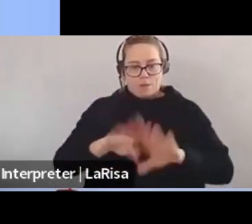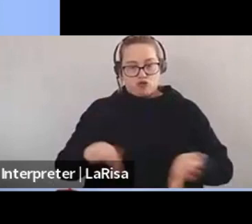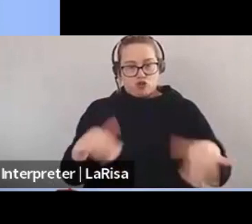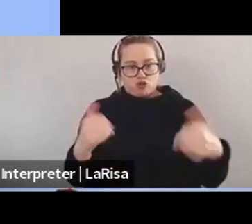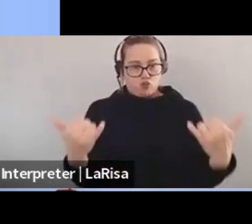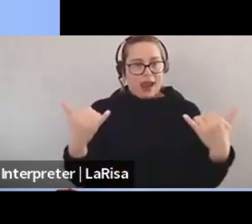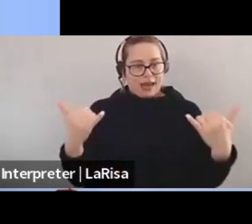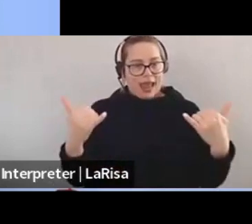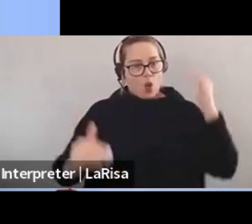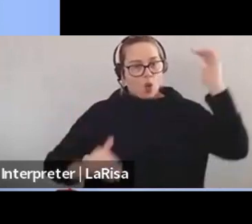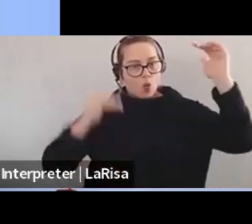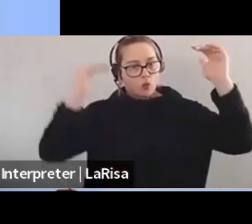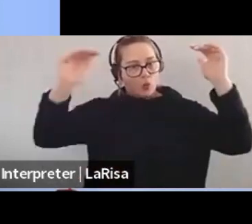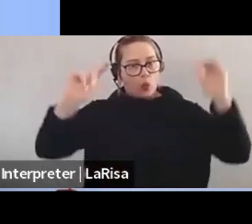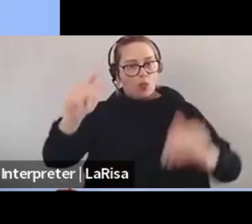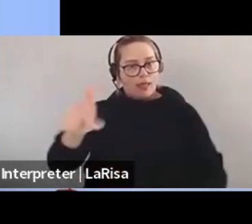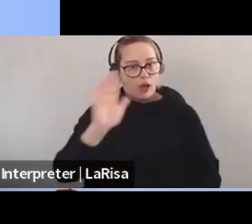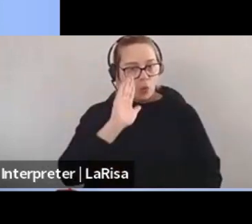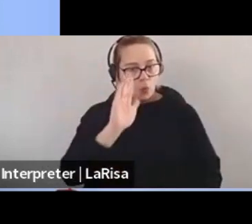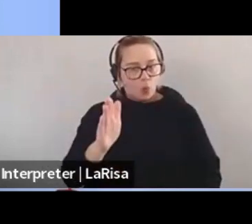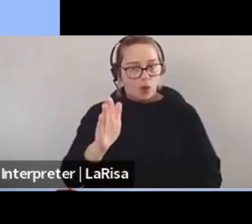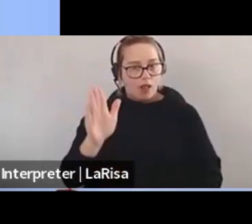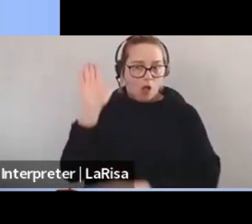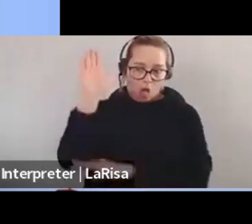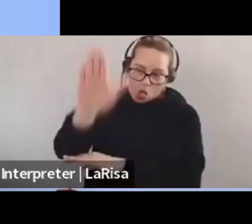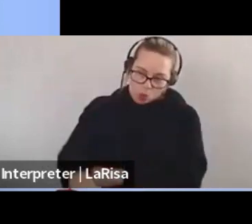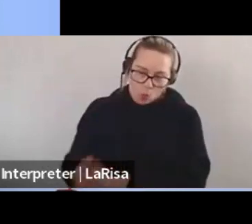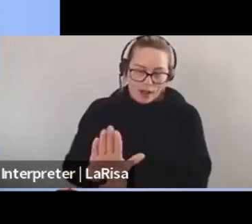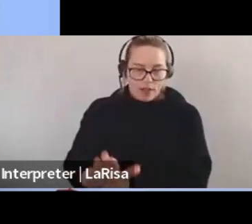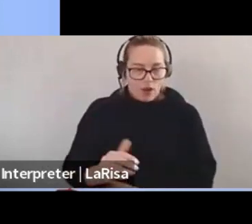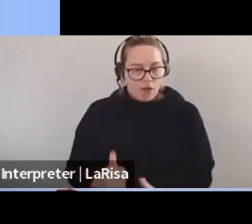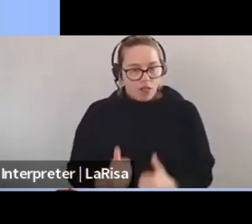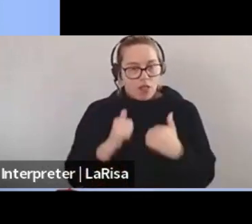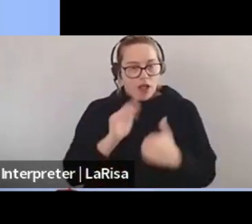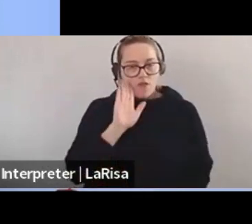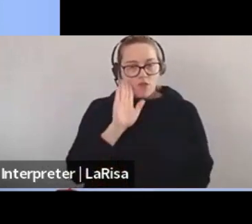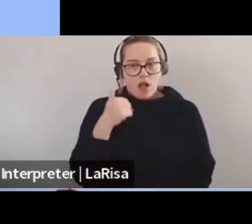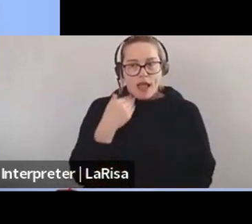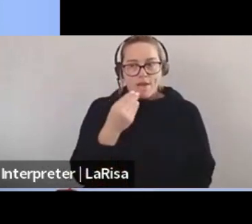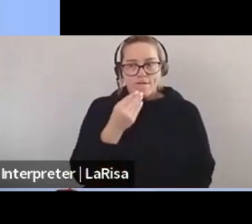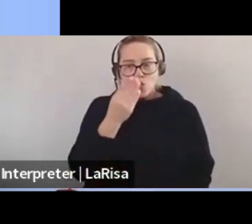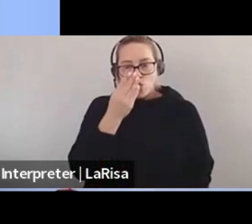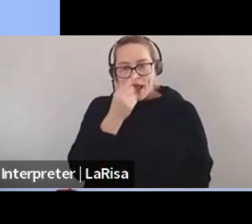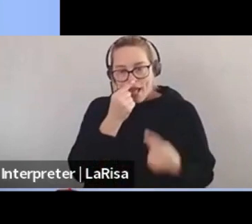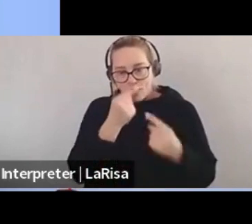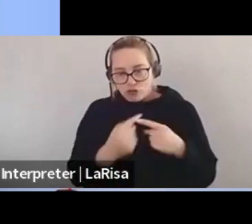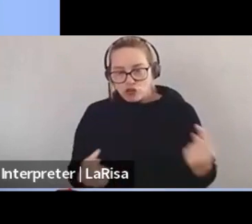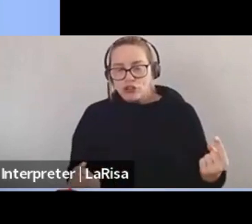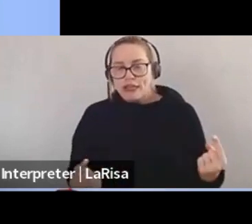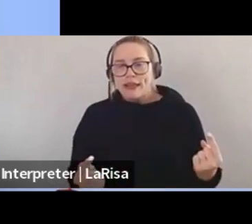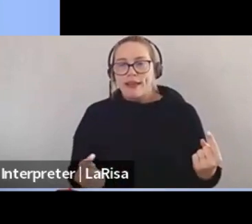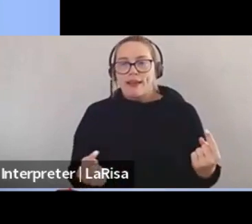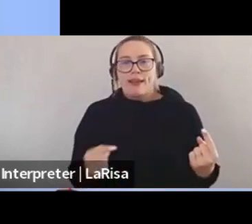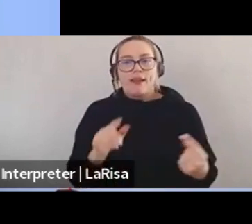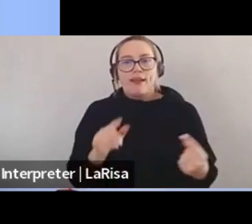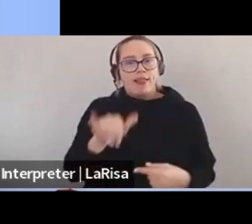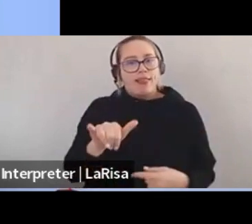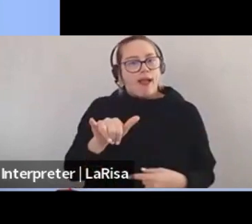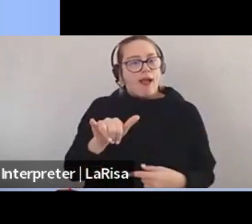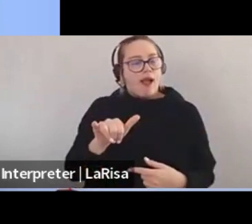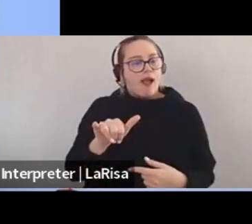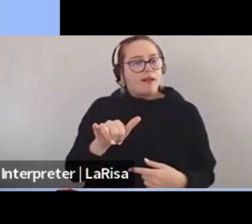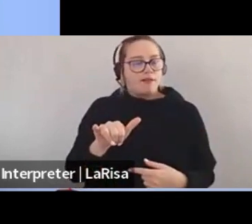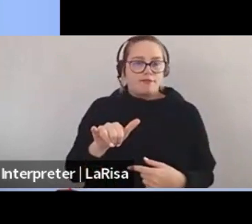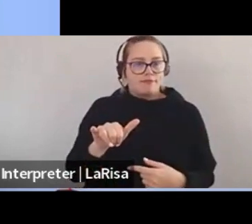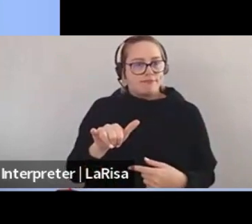are more, young people that are going to grow up to be adults for their whole